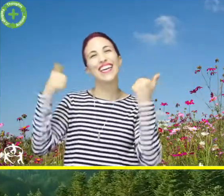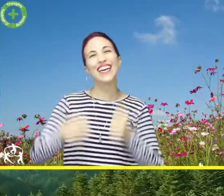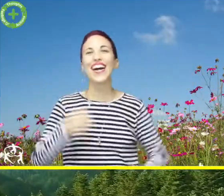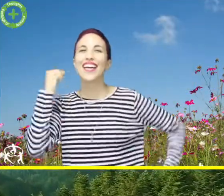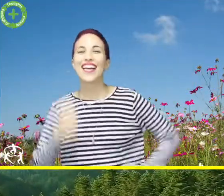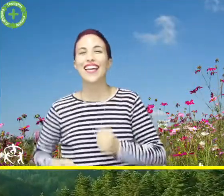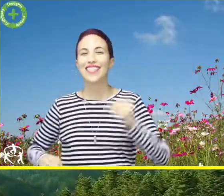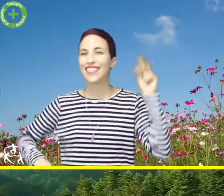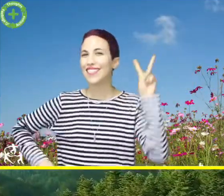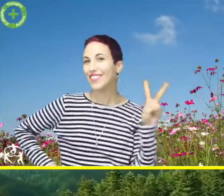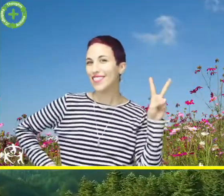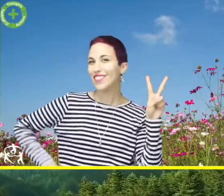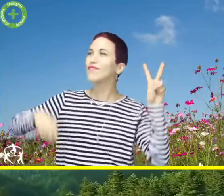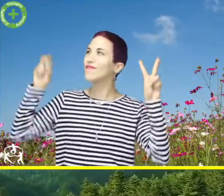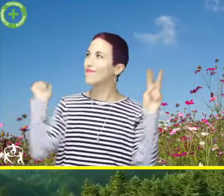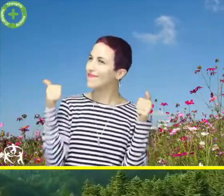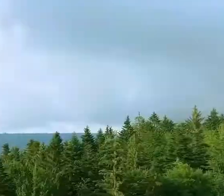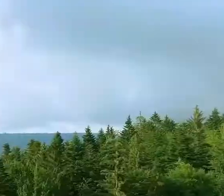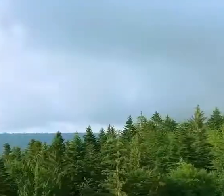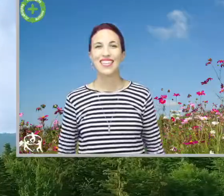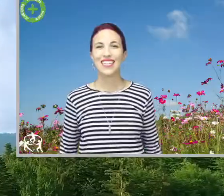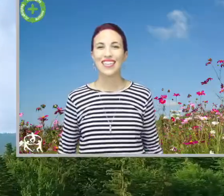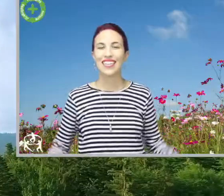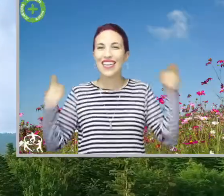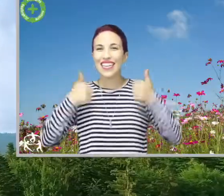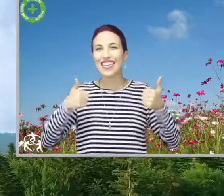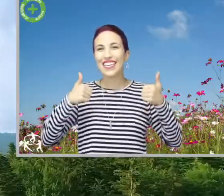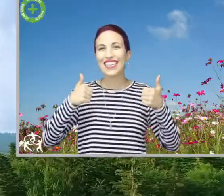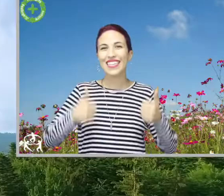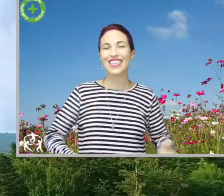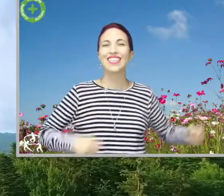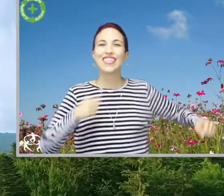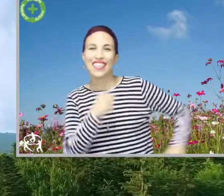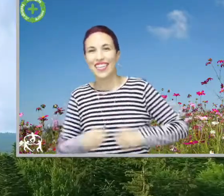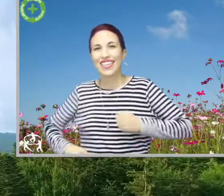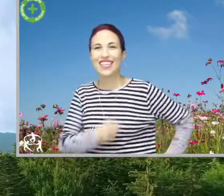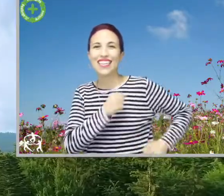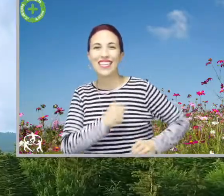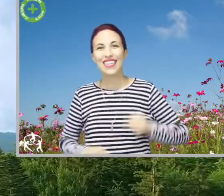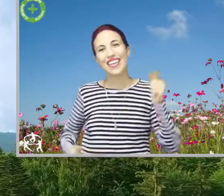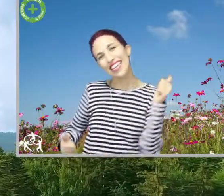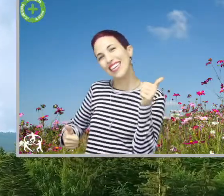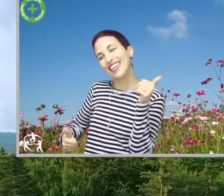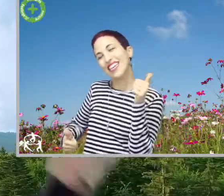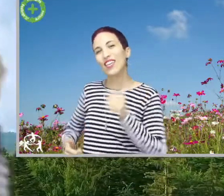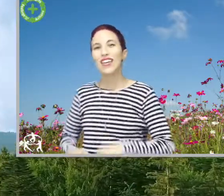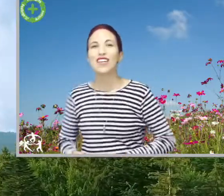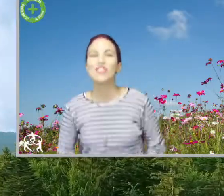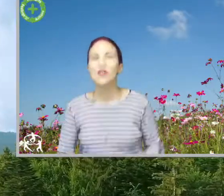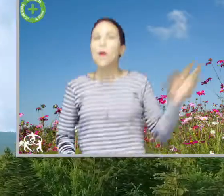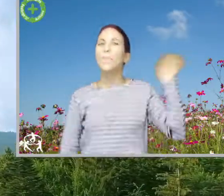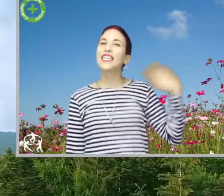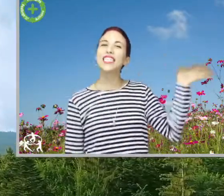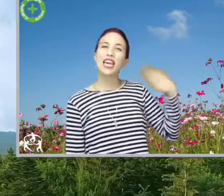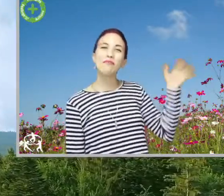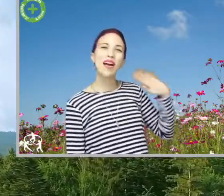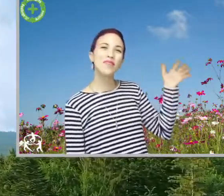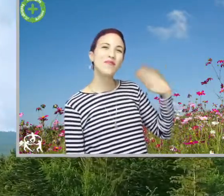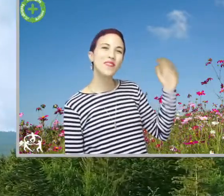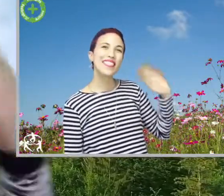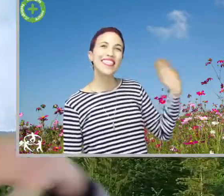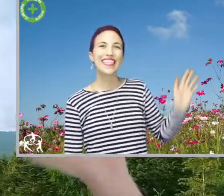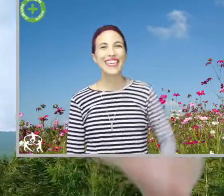time for Positive Action's weekly lesson. Good morning, class and partners and super scholars. Mrs. Hot here with... Miss